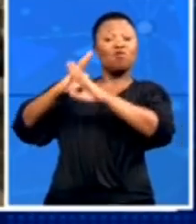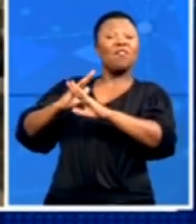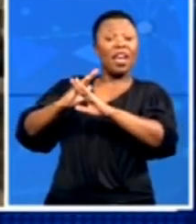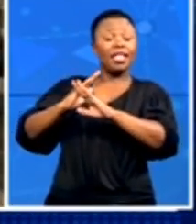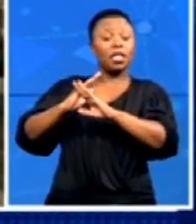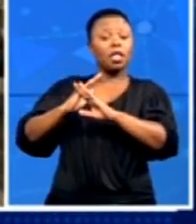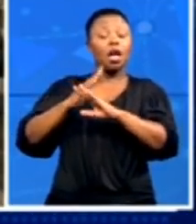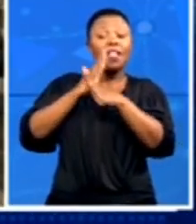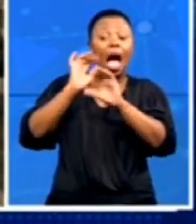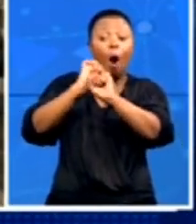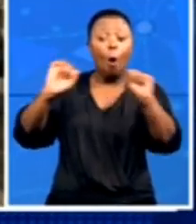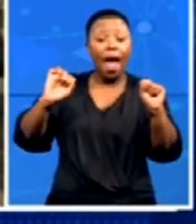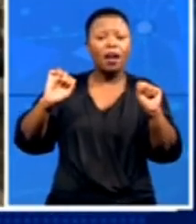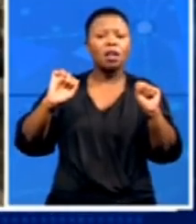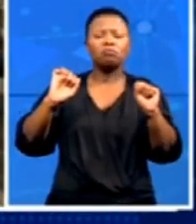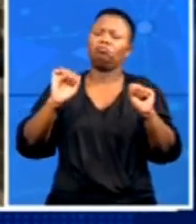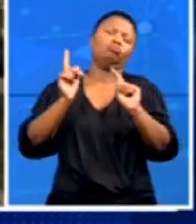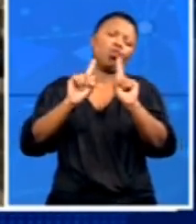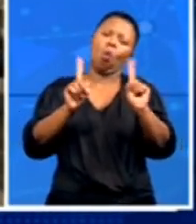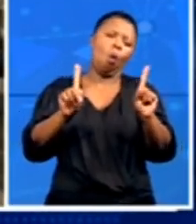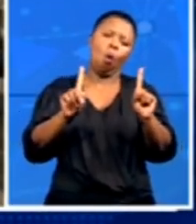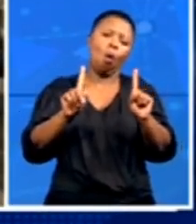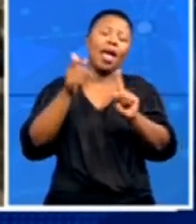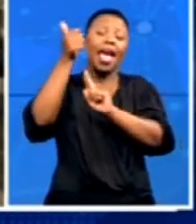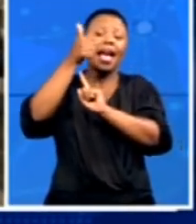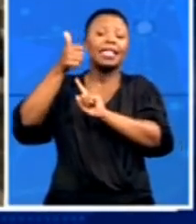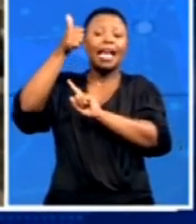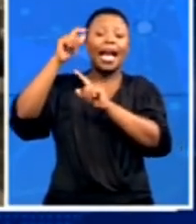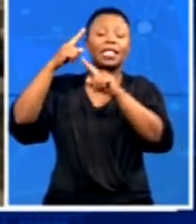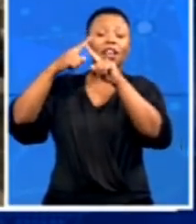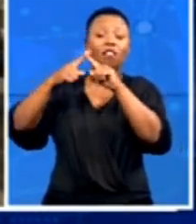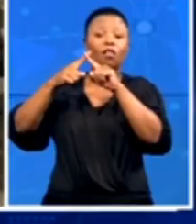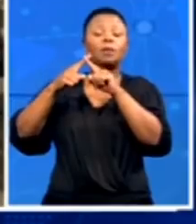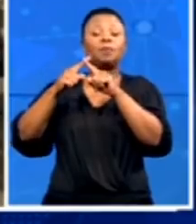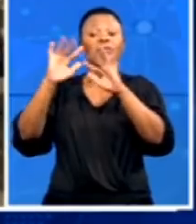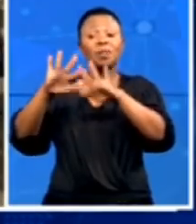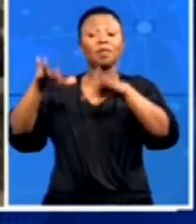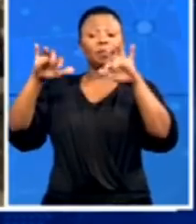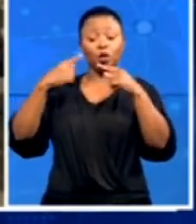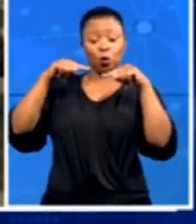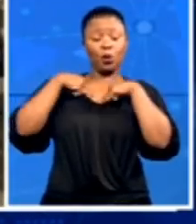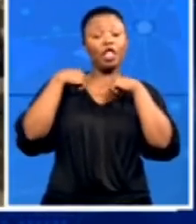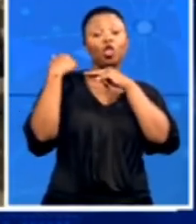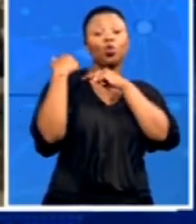executive authority of Parliament, we have an obligation to find alternative